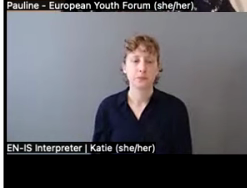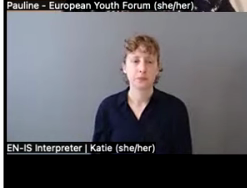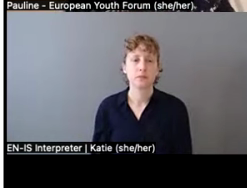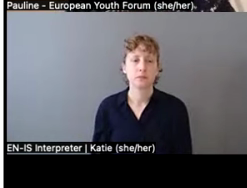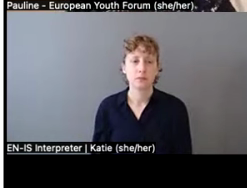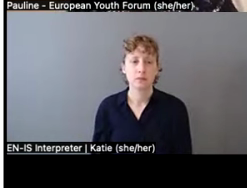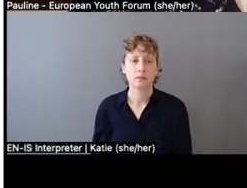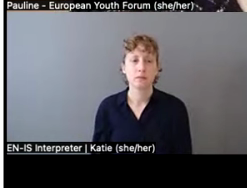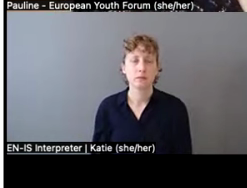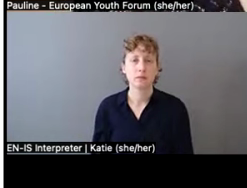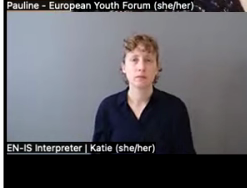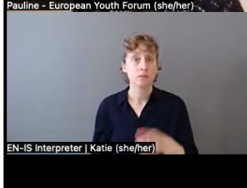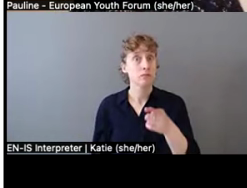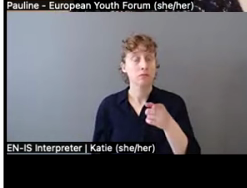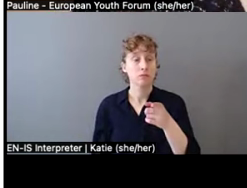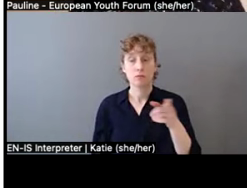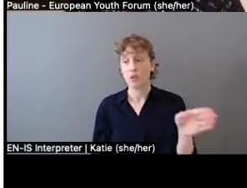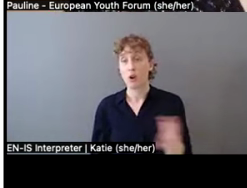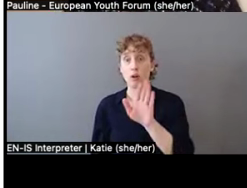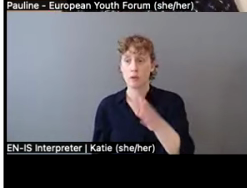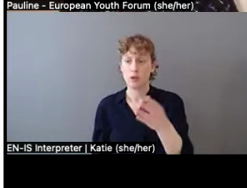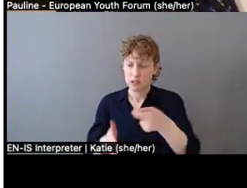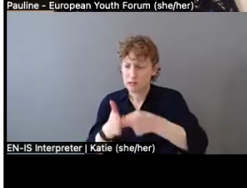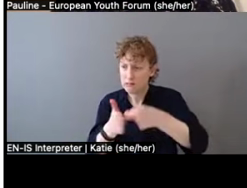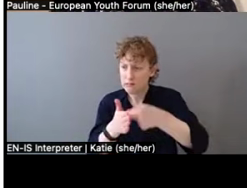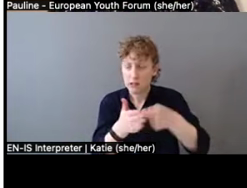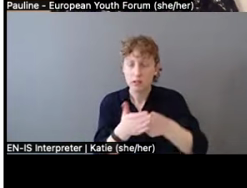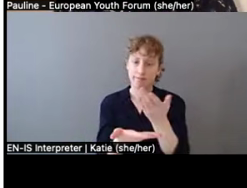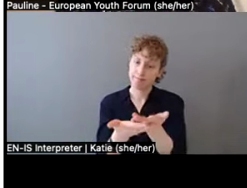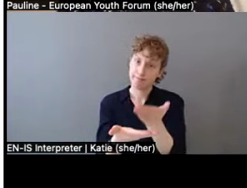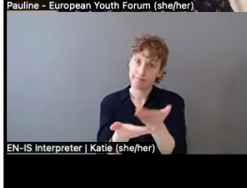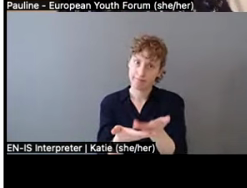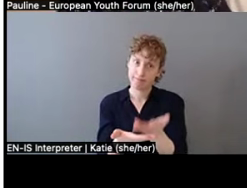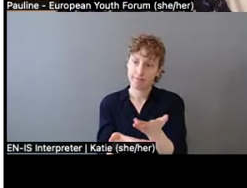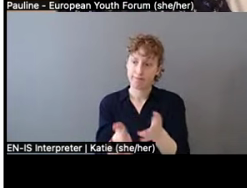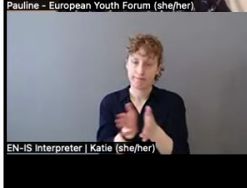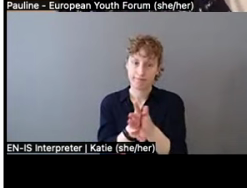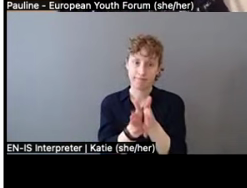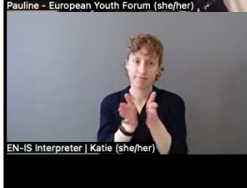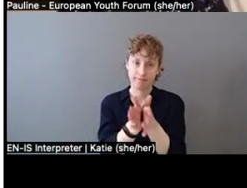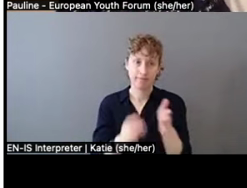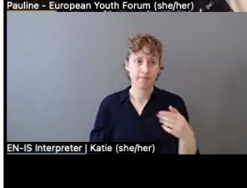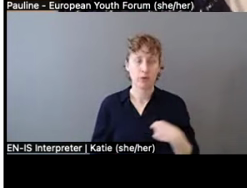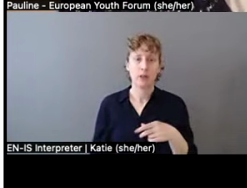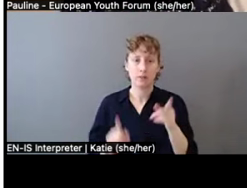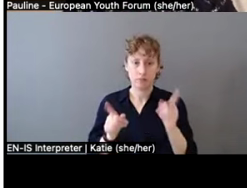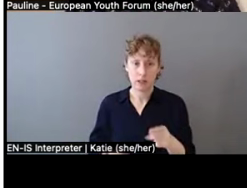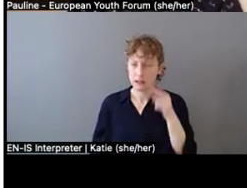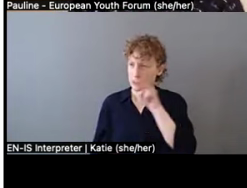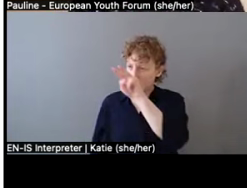justify all your costs. So there's a remarks narrative section, and it's really important for us to see that there are short but strong